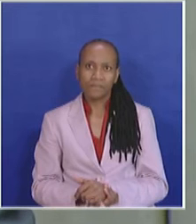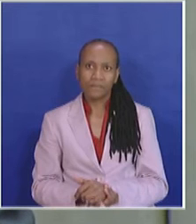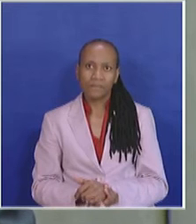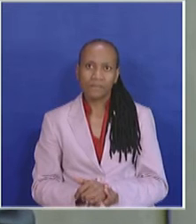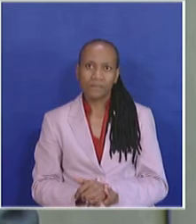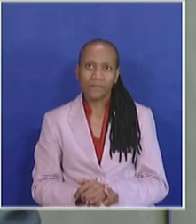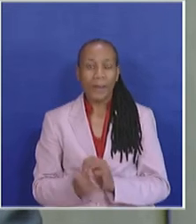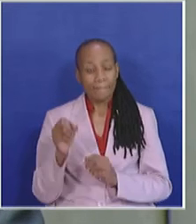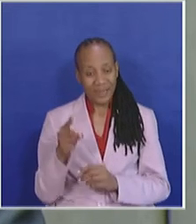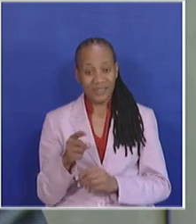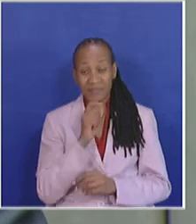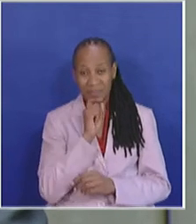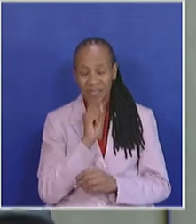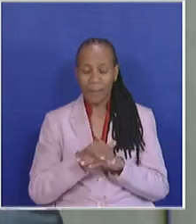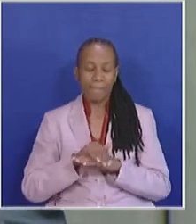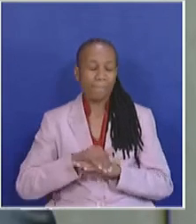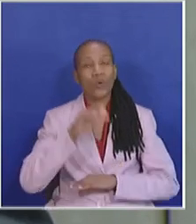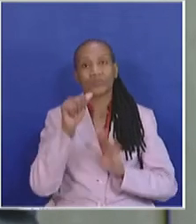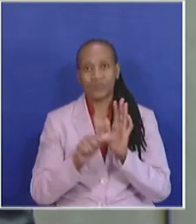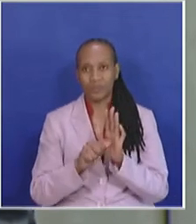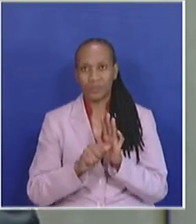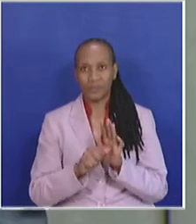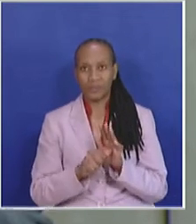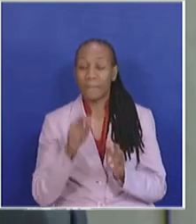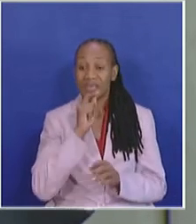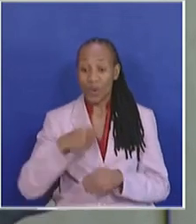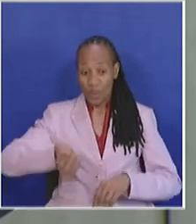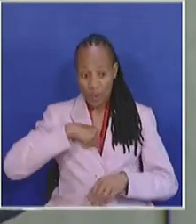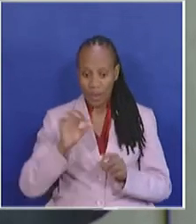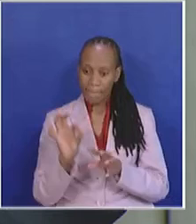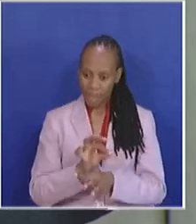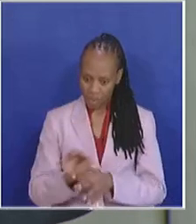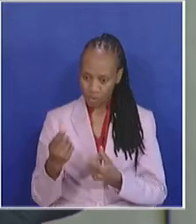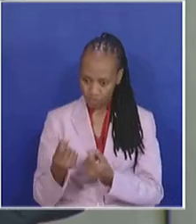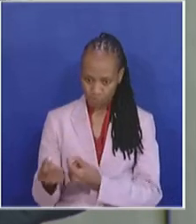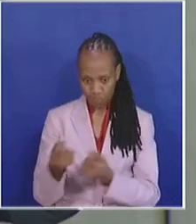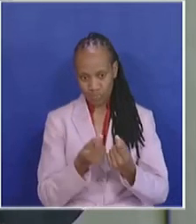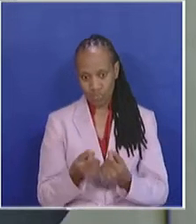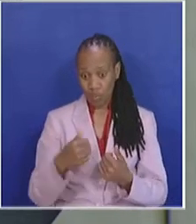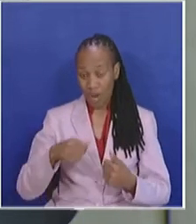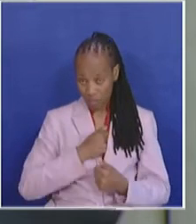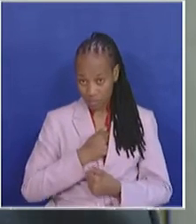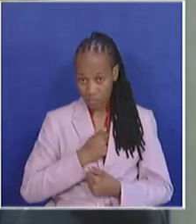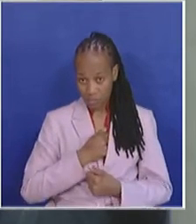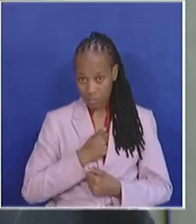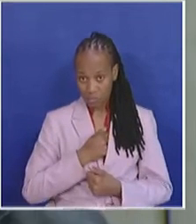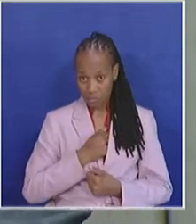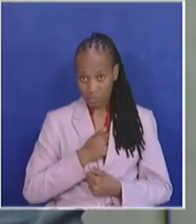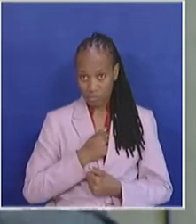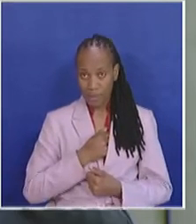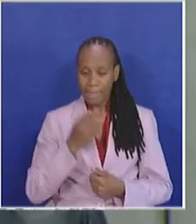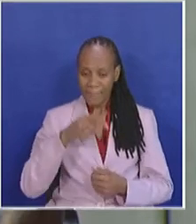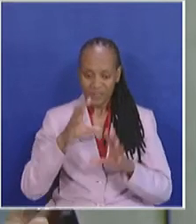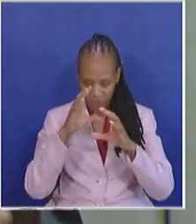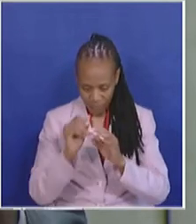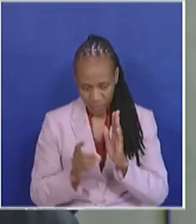it goes beyond that. It says that our planning and the way of the spatial